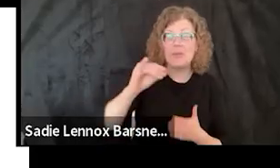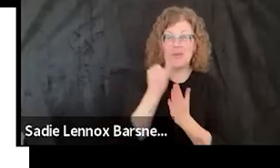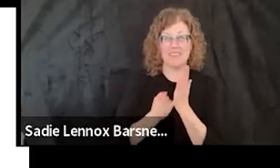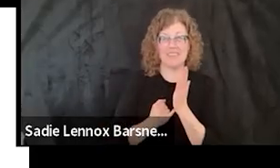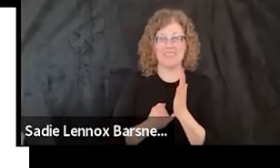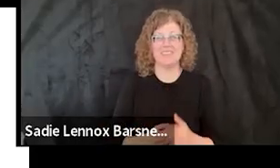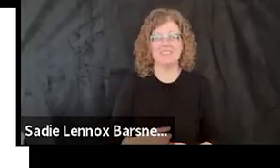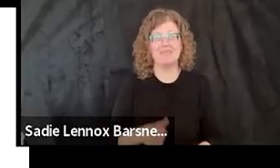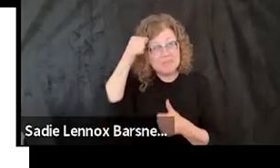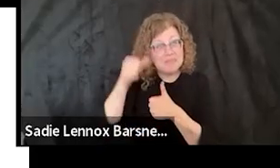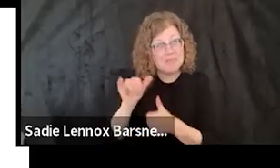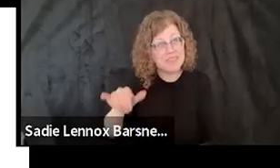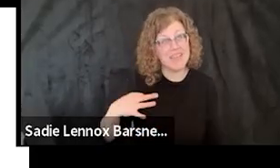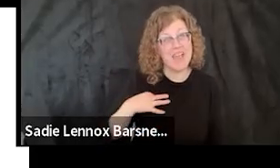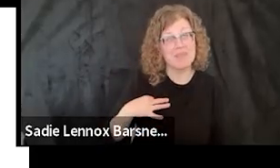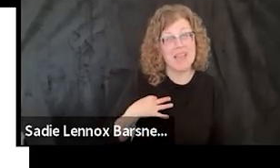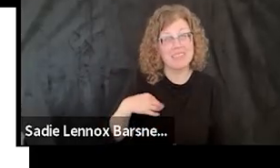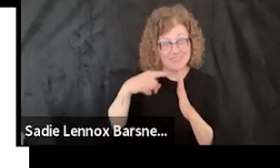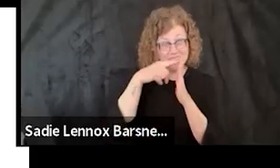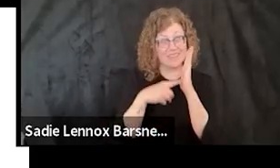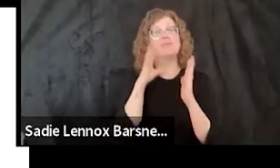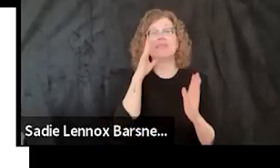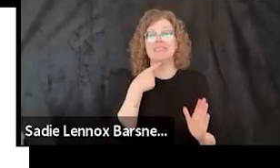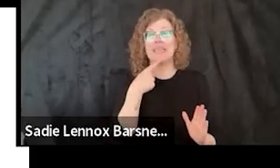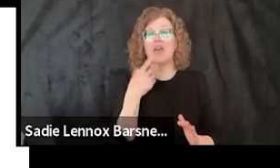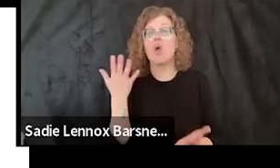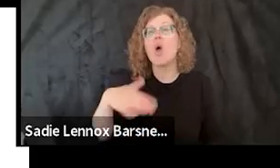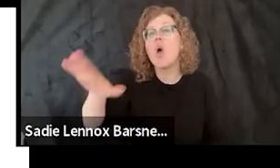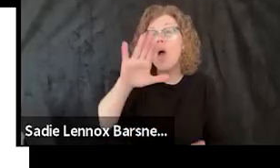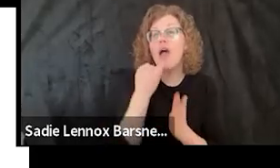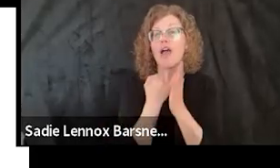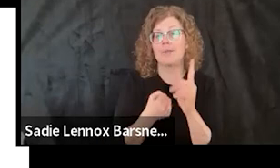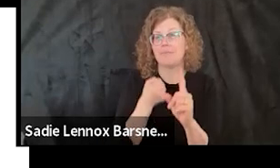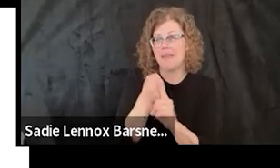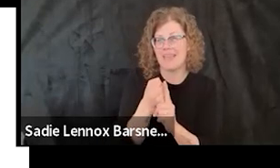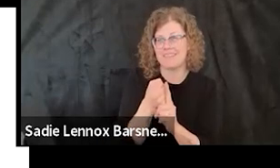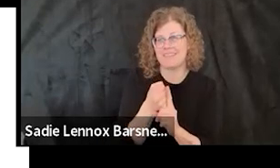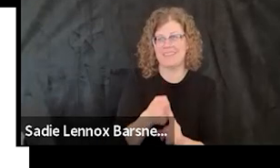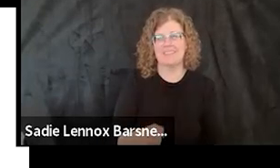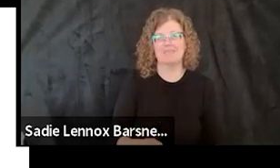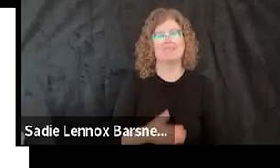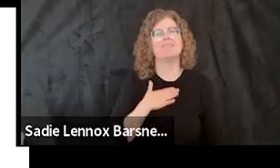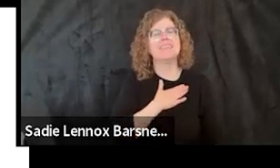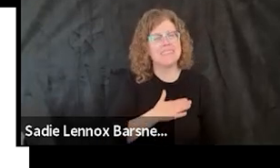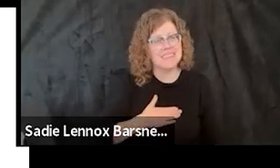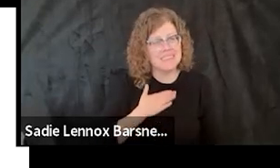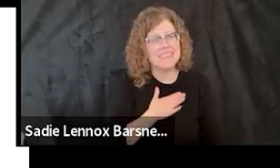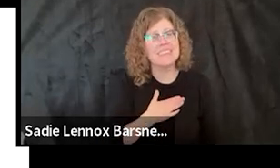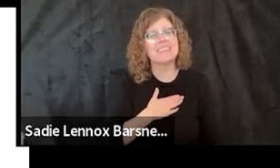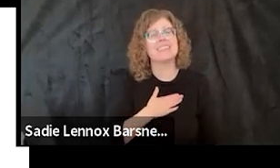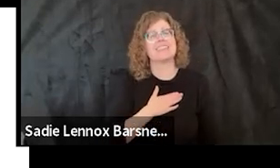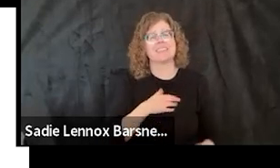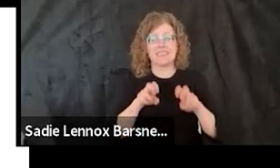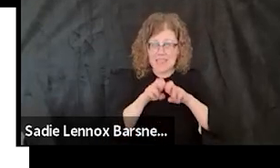you will speak directly about artistic impact. But please keep in mind that assessors will be considering your